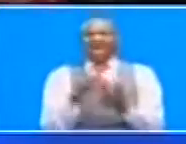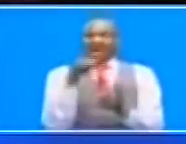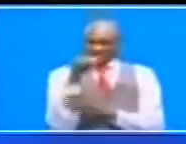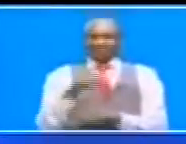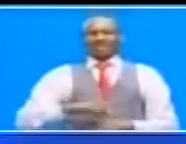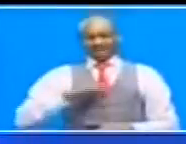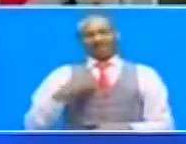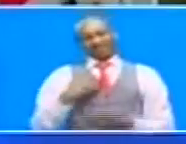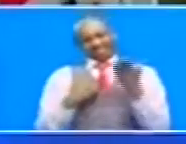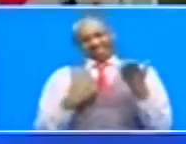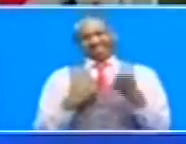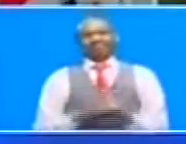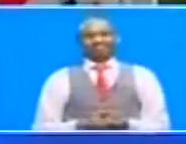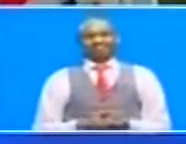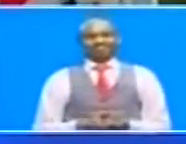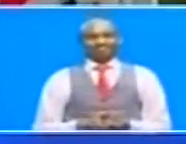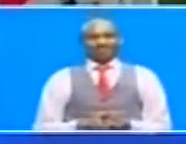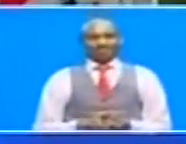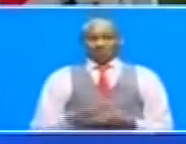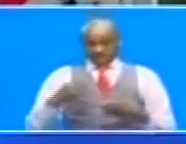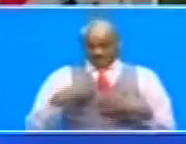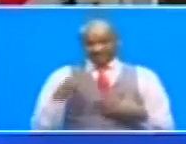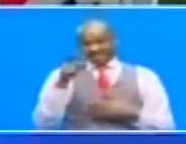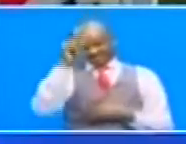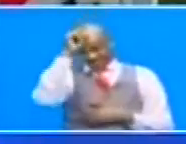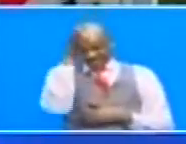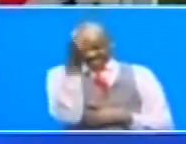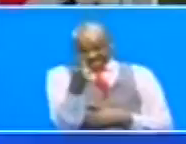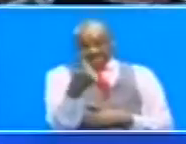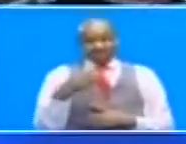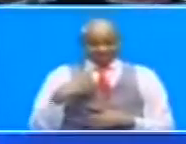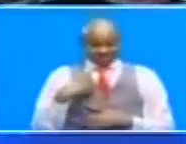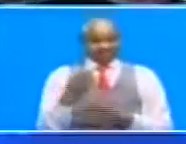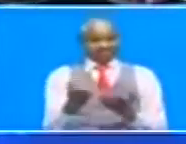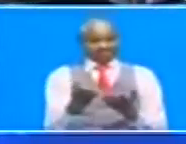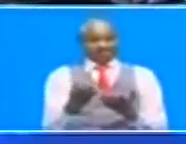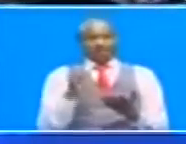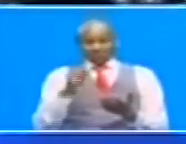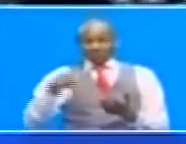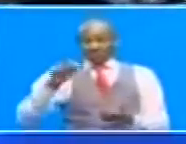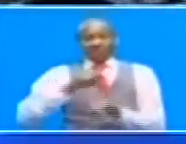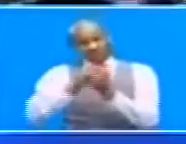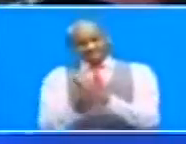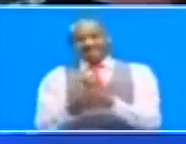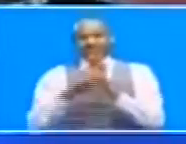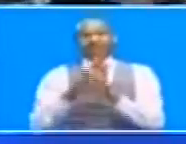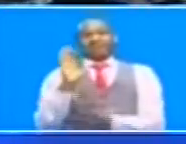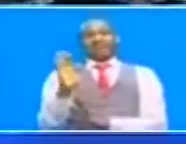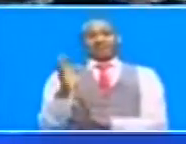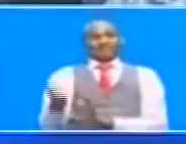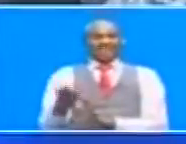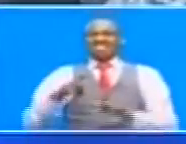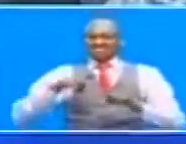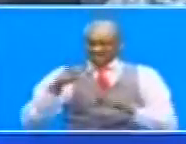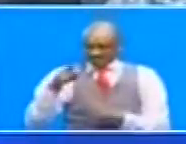pride. Those in Obama's ancestral village of Kogelo thank the U.S. president for recent changes, changes largely paid for by